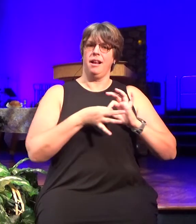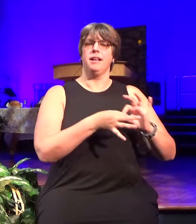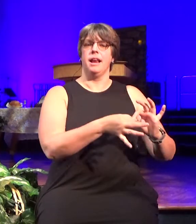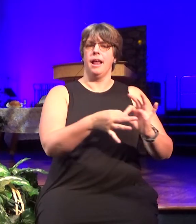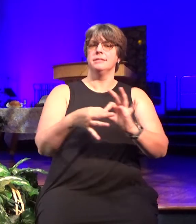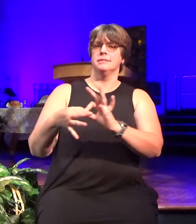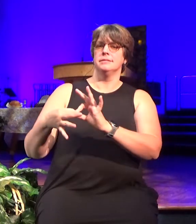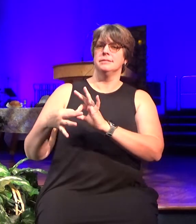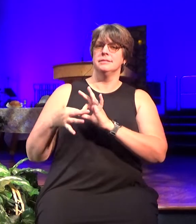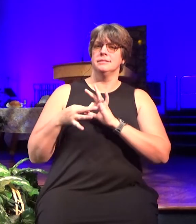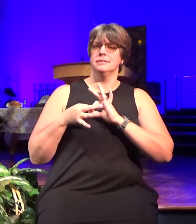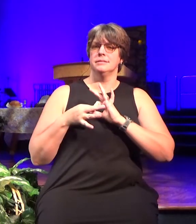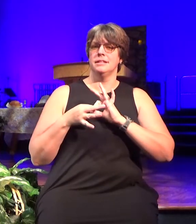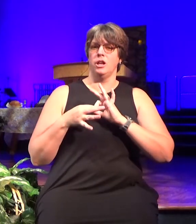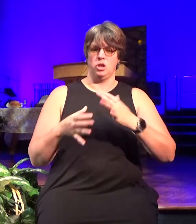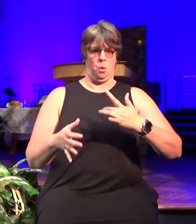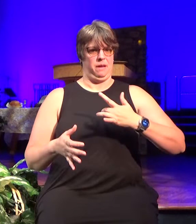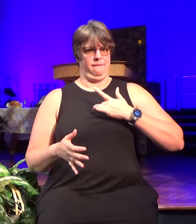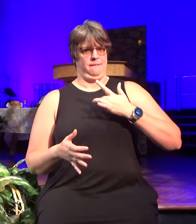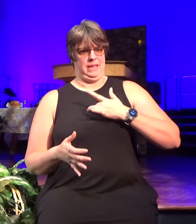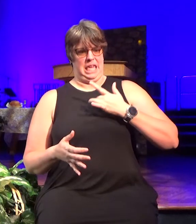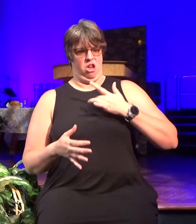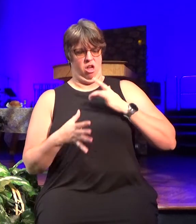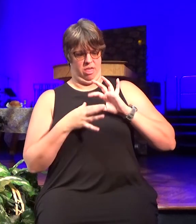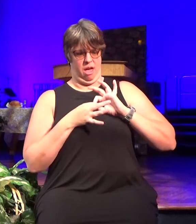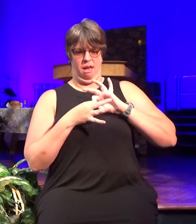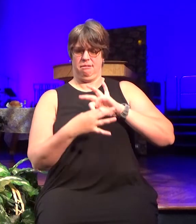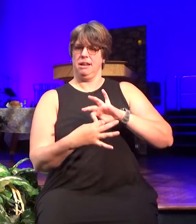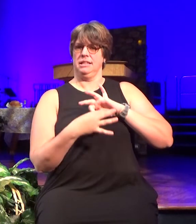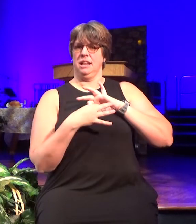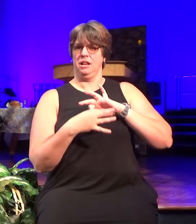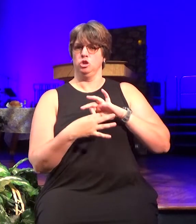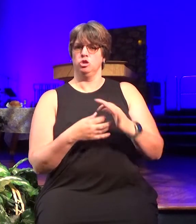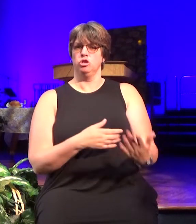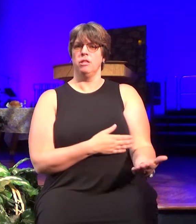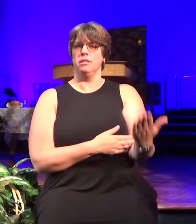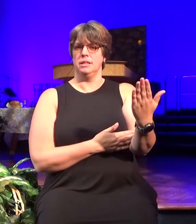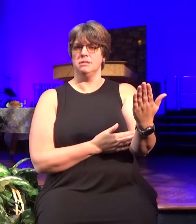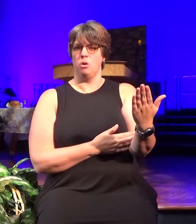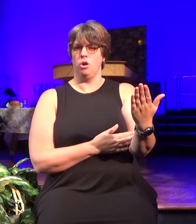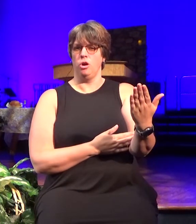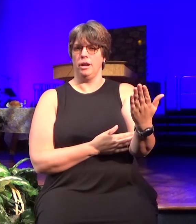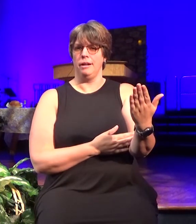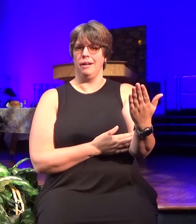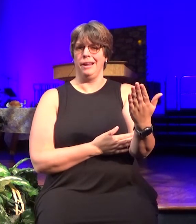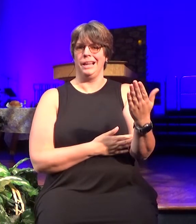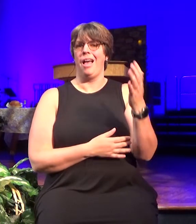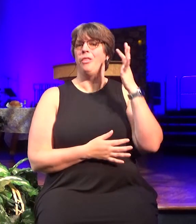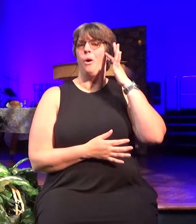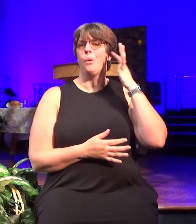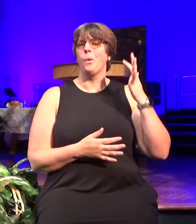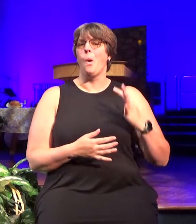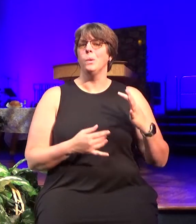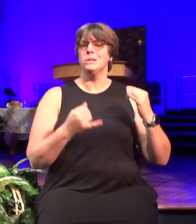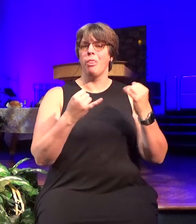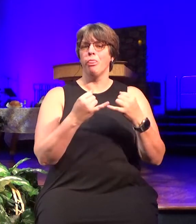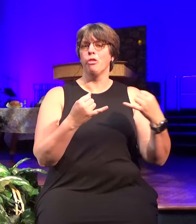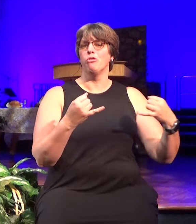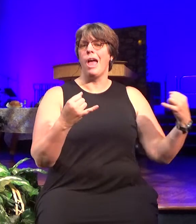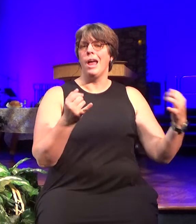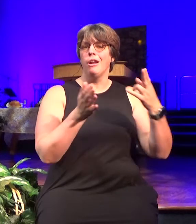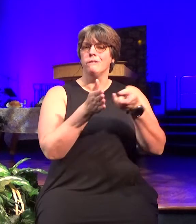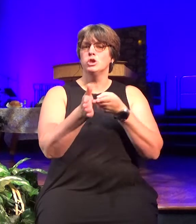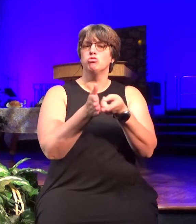that interconnection this morning. It is that golden thread of truth that moves through all